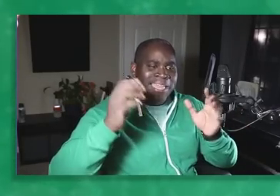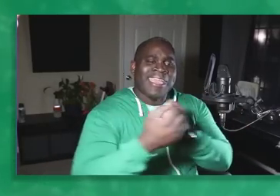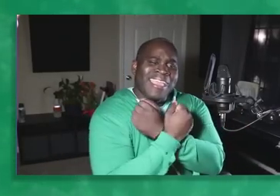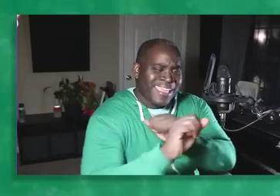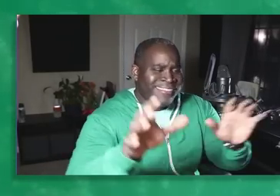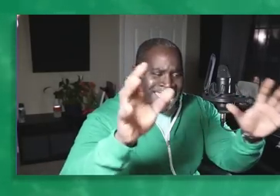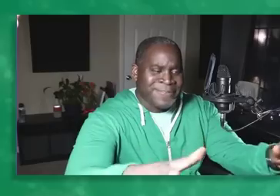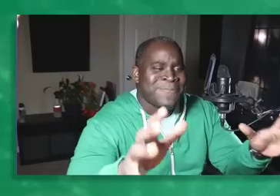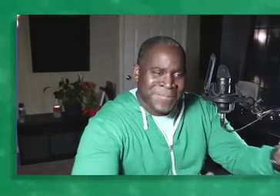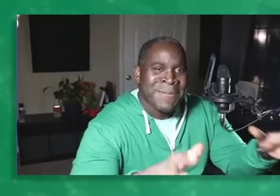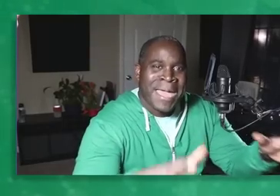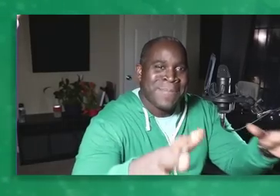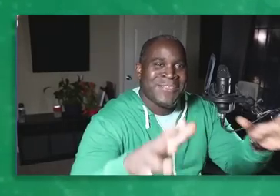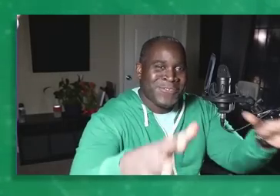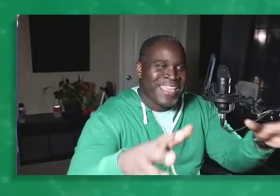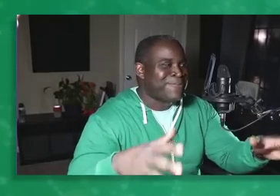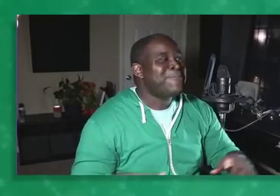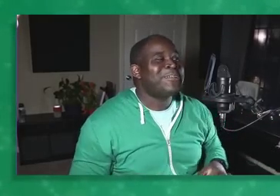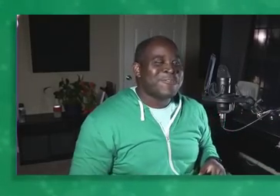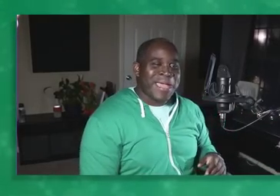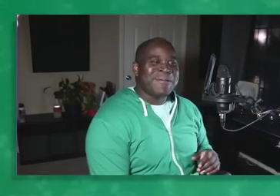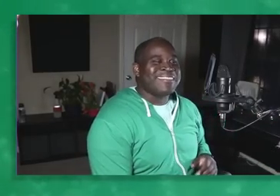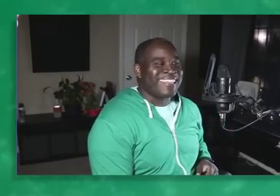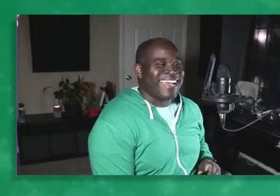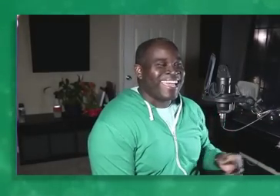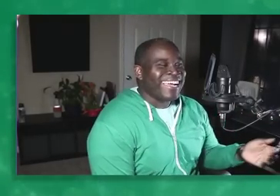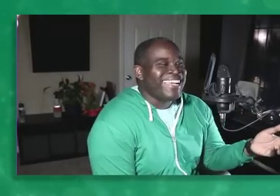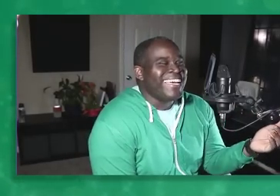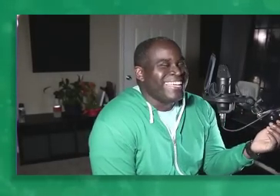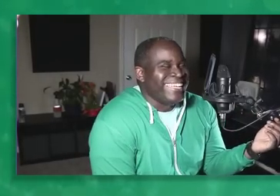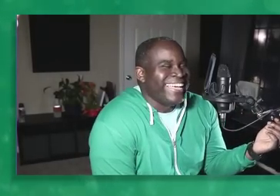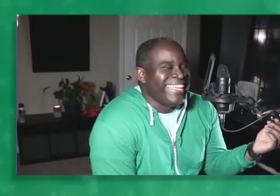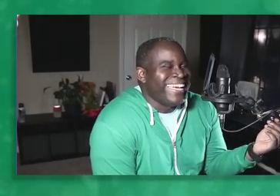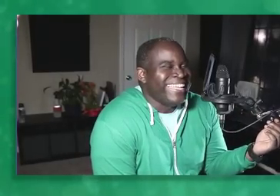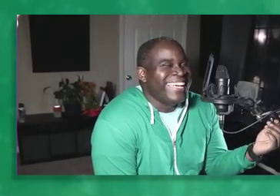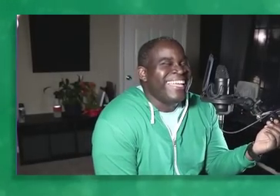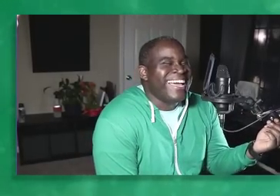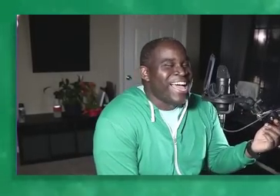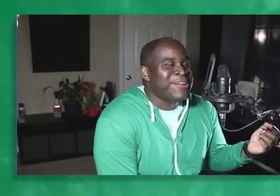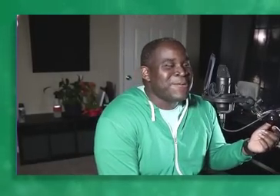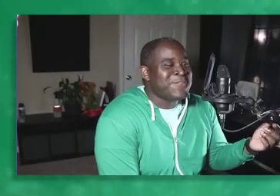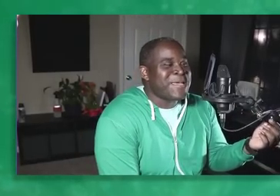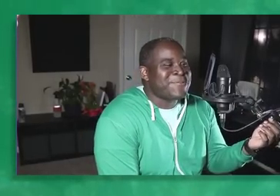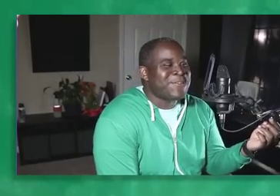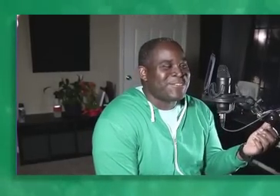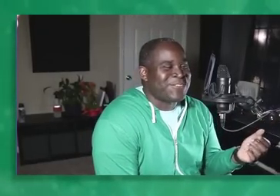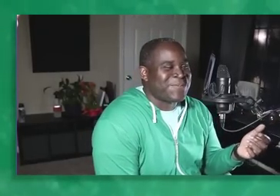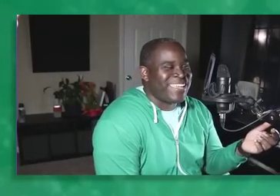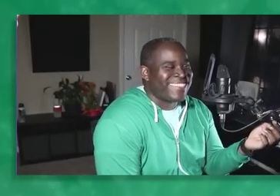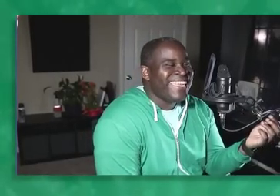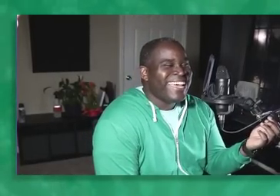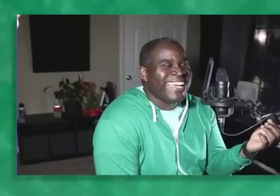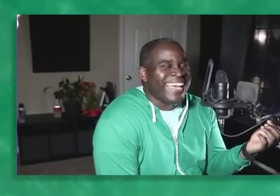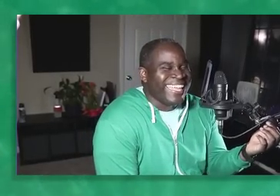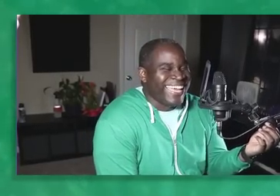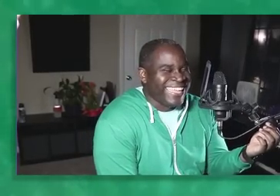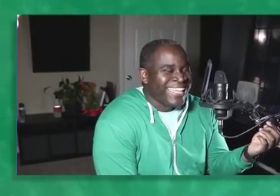I'd just be like, hey, safe. I'm happy you're safe. I'm going to grab onto the guy. I don't respect personal